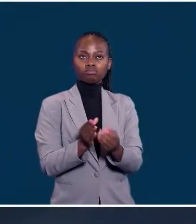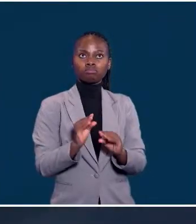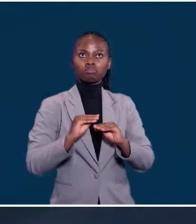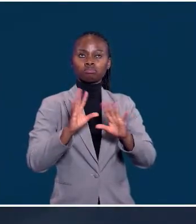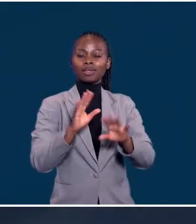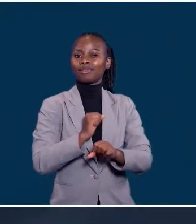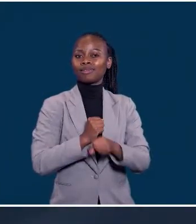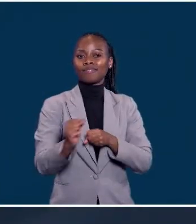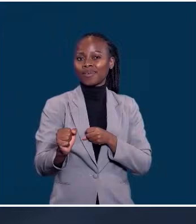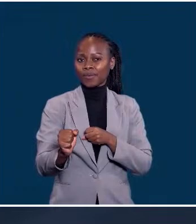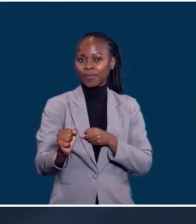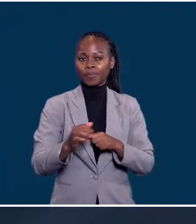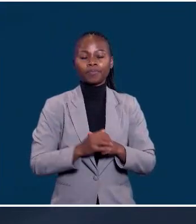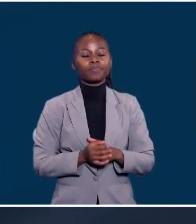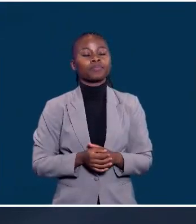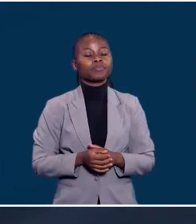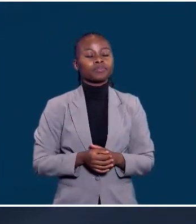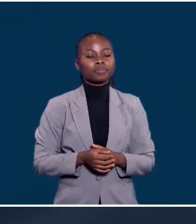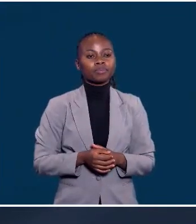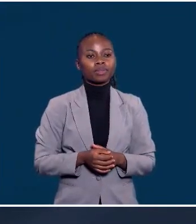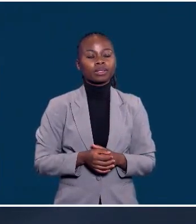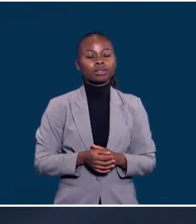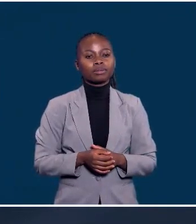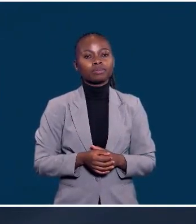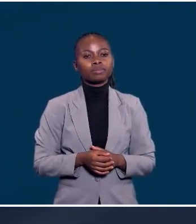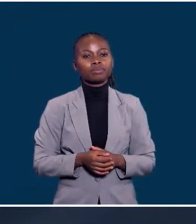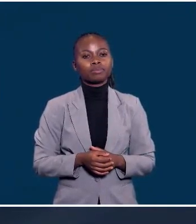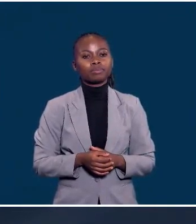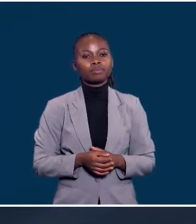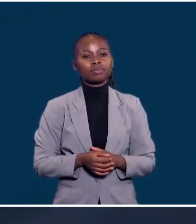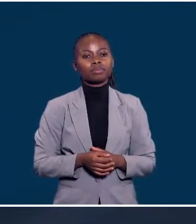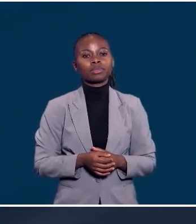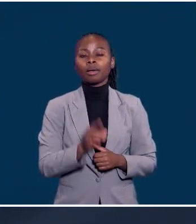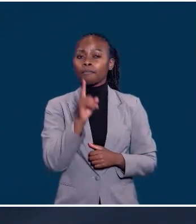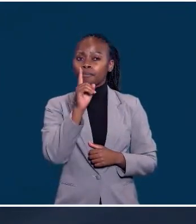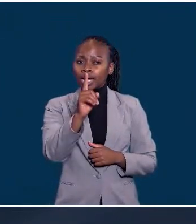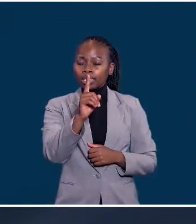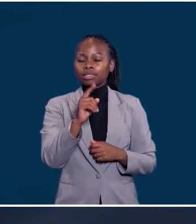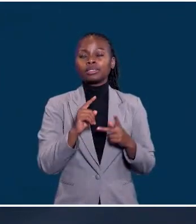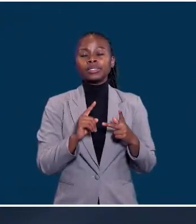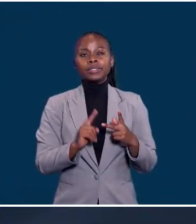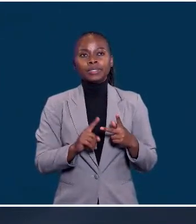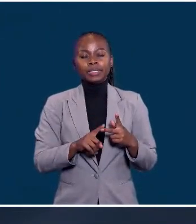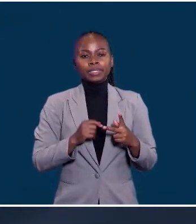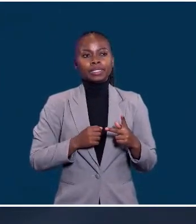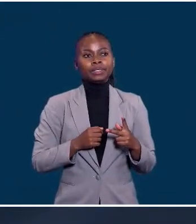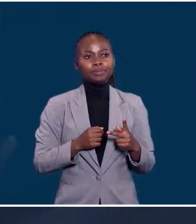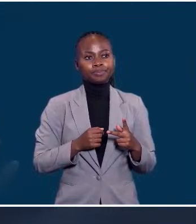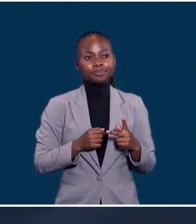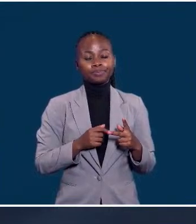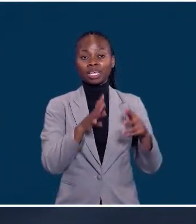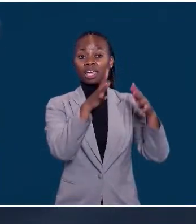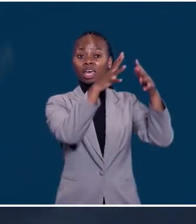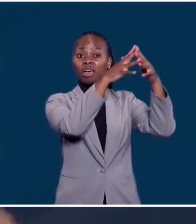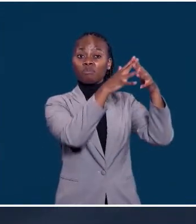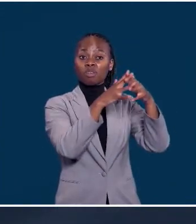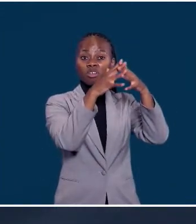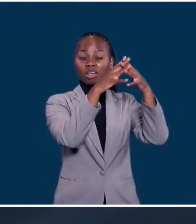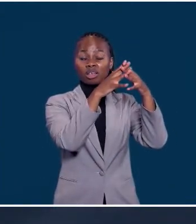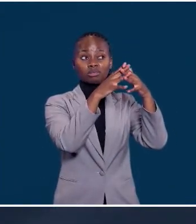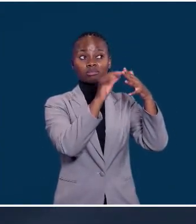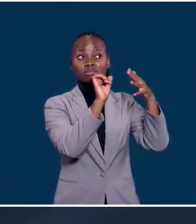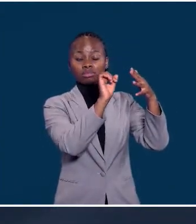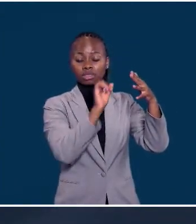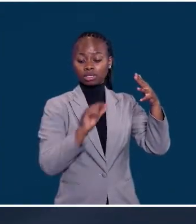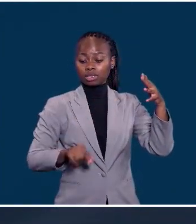Special envoy of the president to the United States, that's the president's